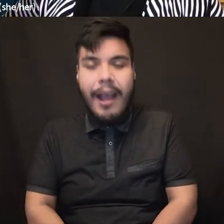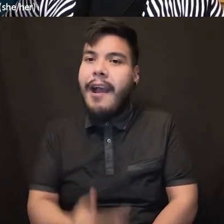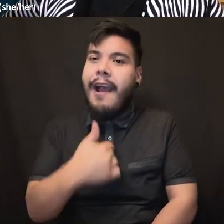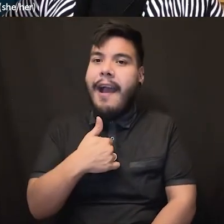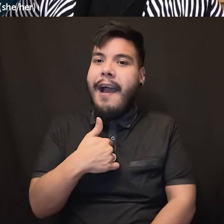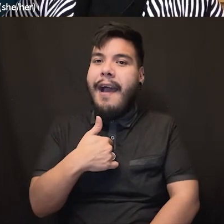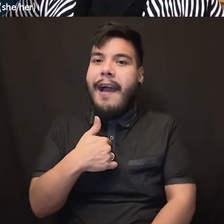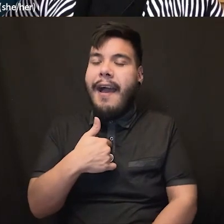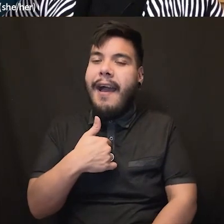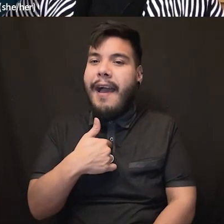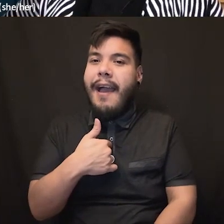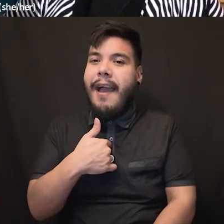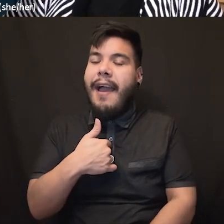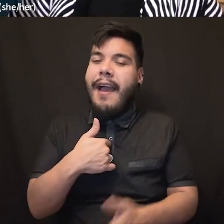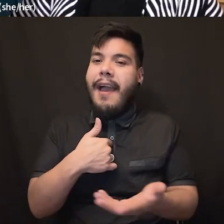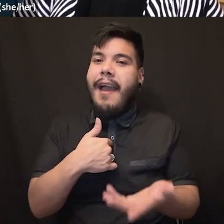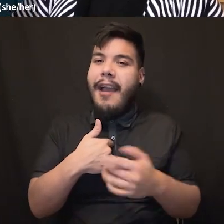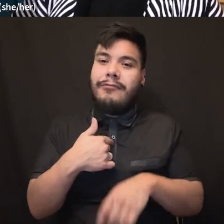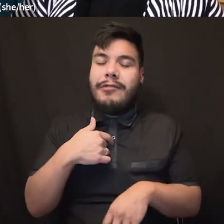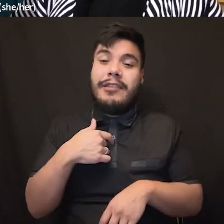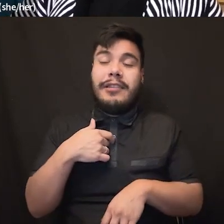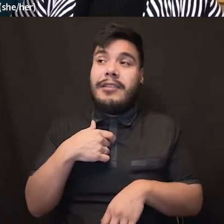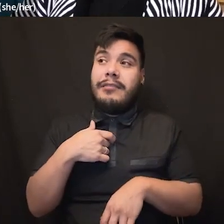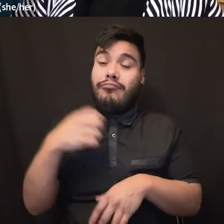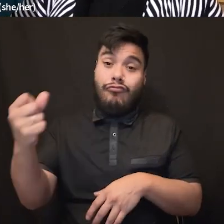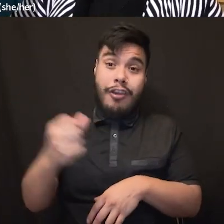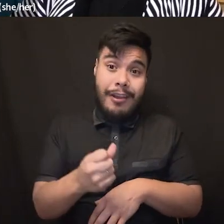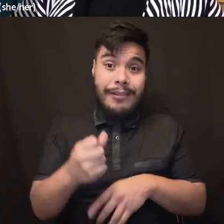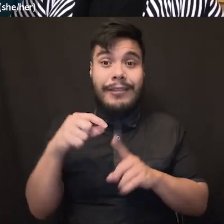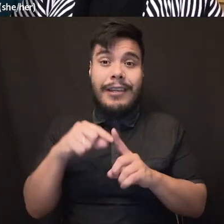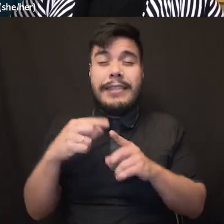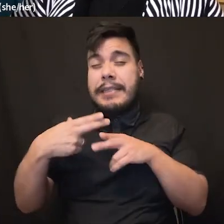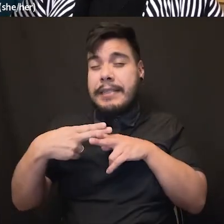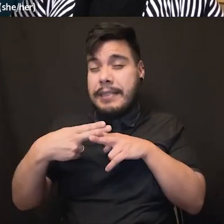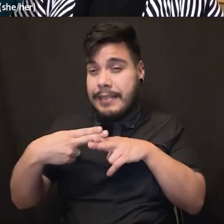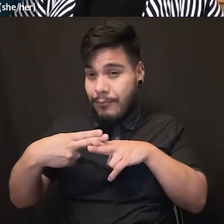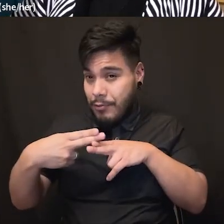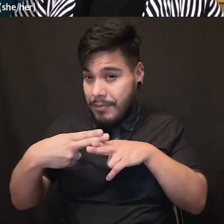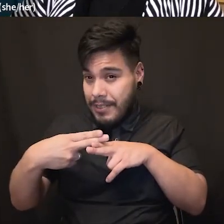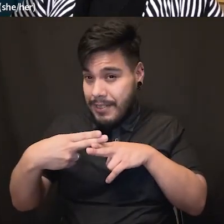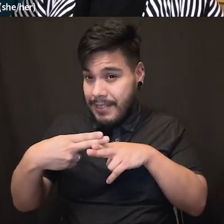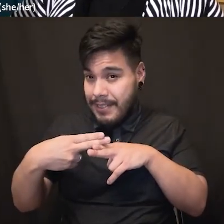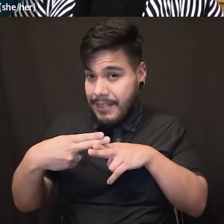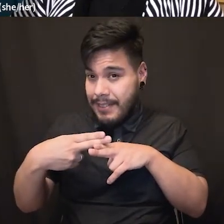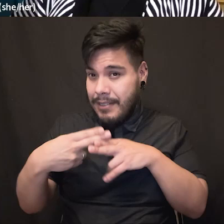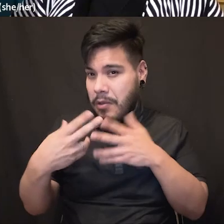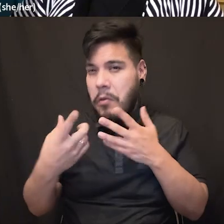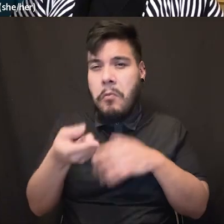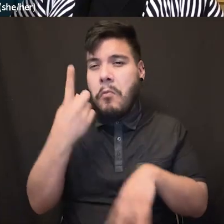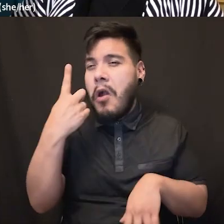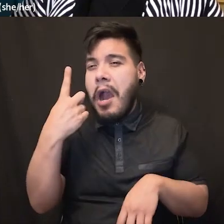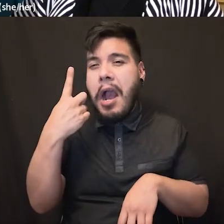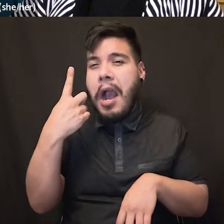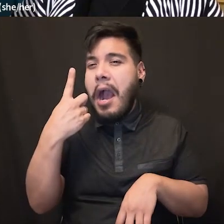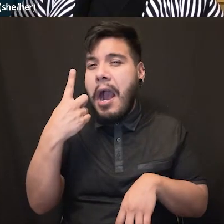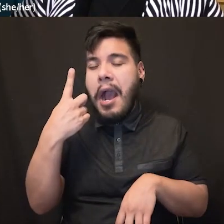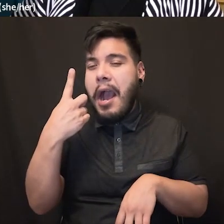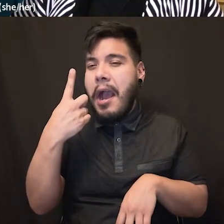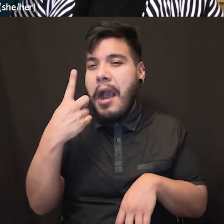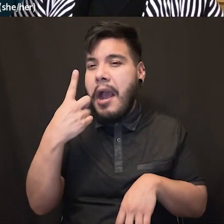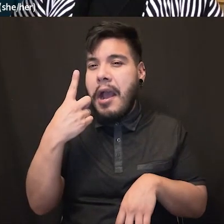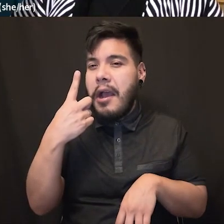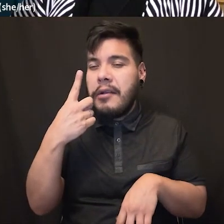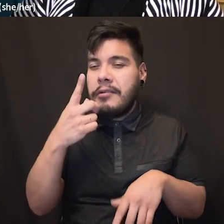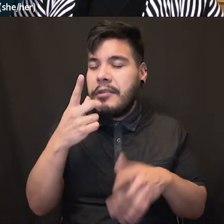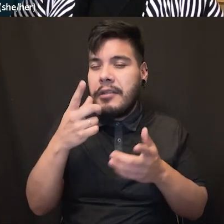I was like brought in as a very like temporary, like one episode character that